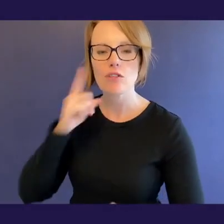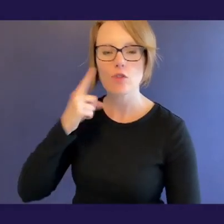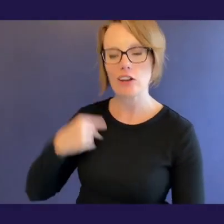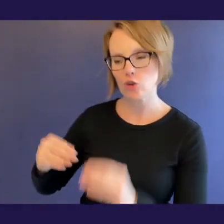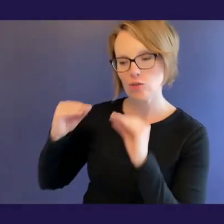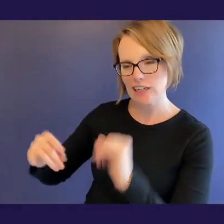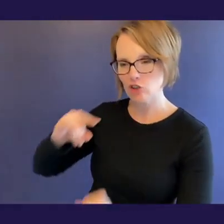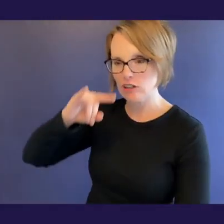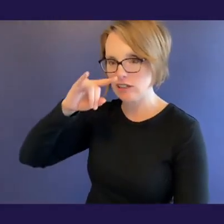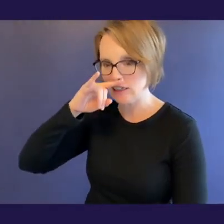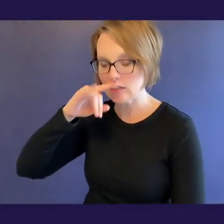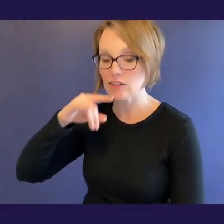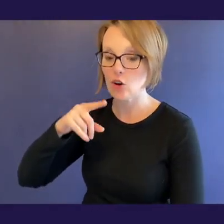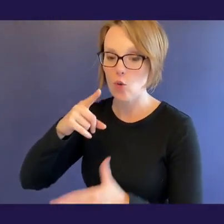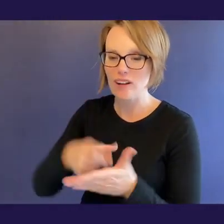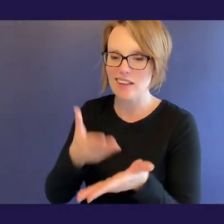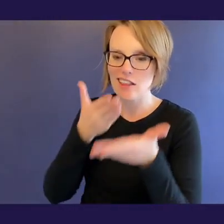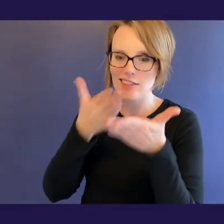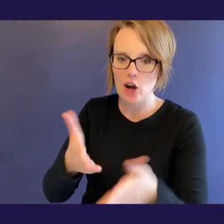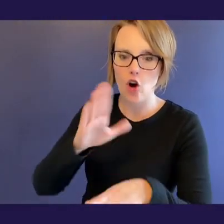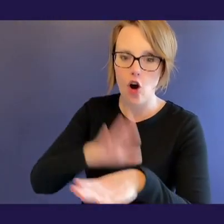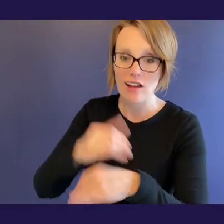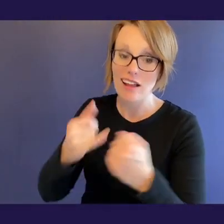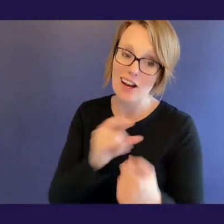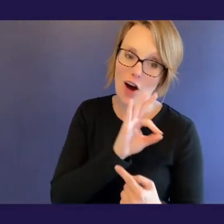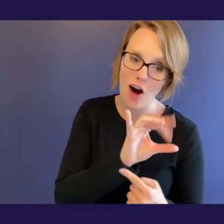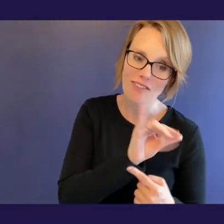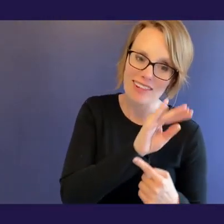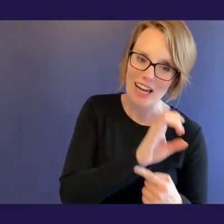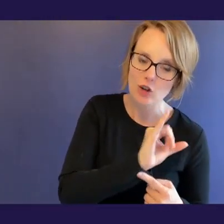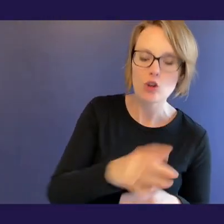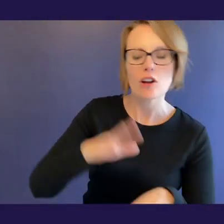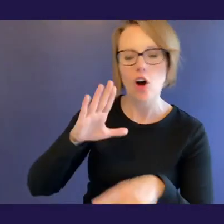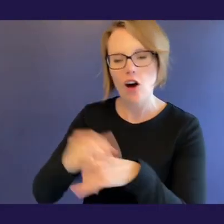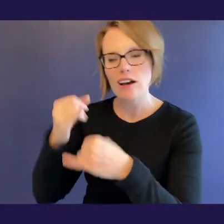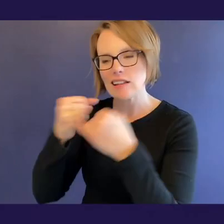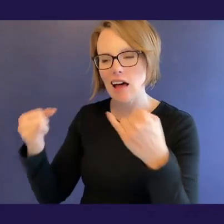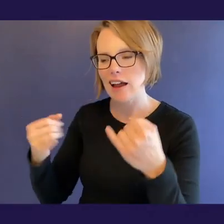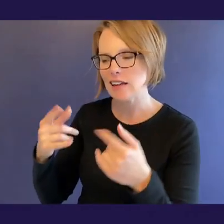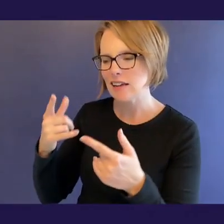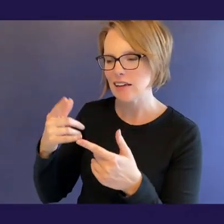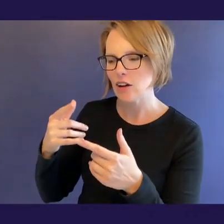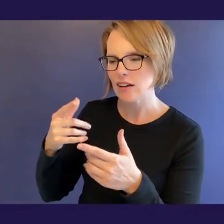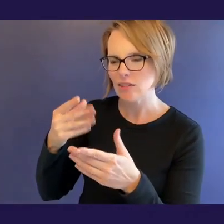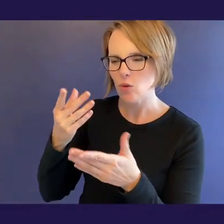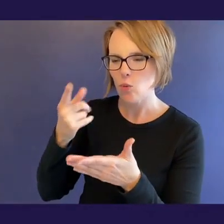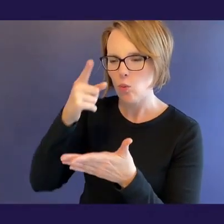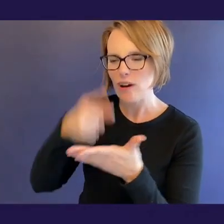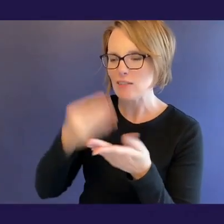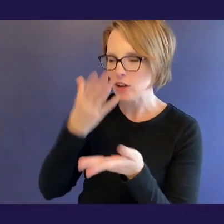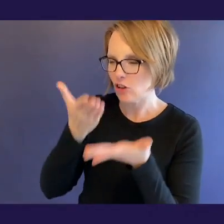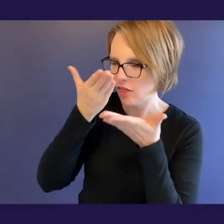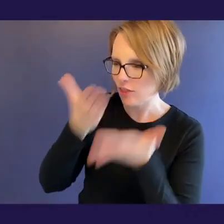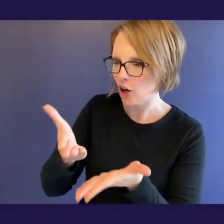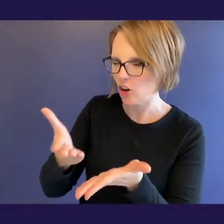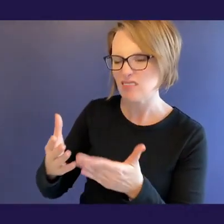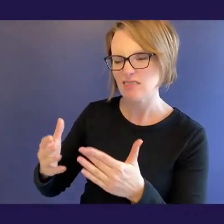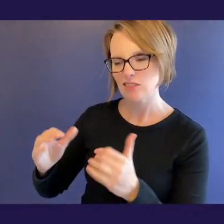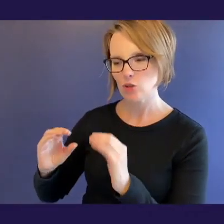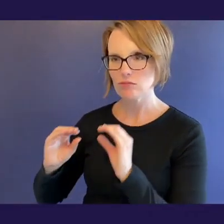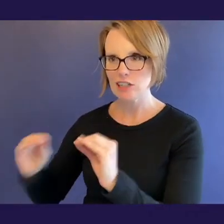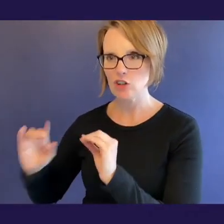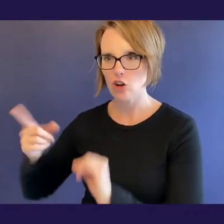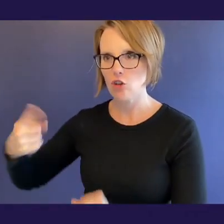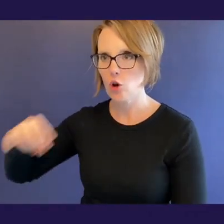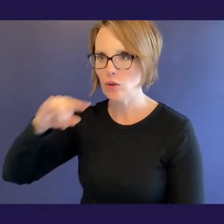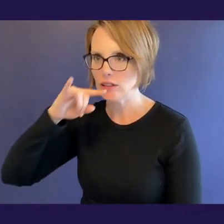and offline, but let's focus on, I guess, online at the moment, information environment. So that could be as part of curricula that's taught